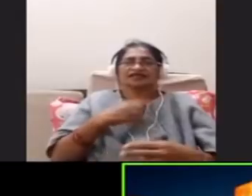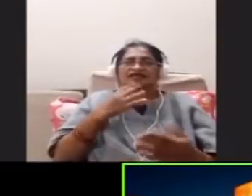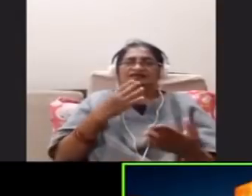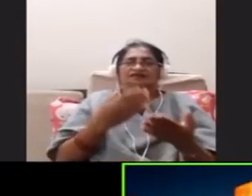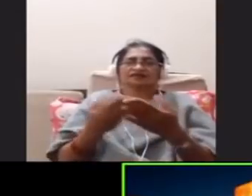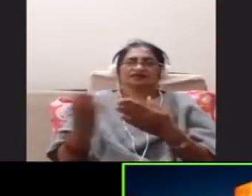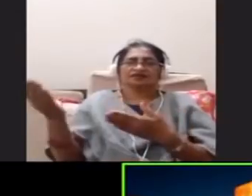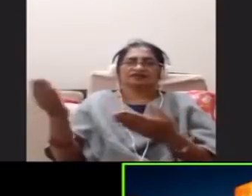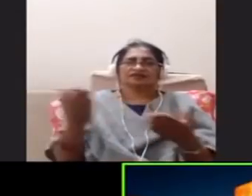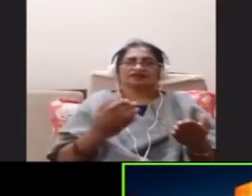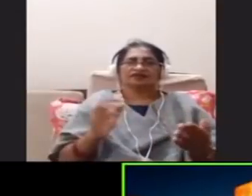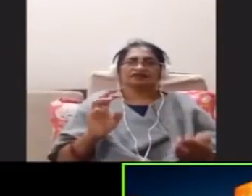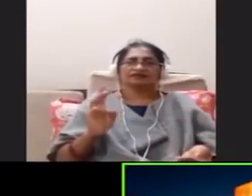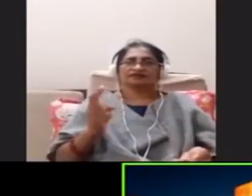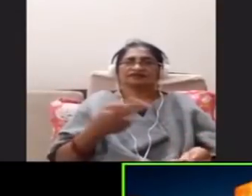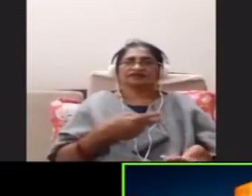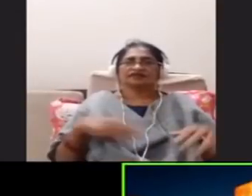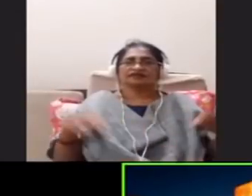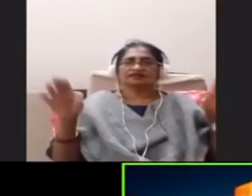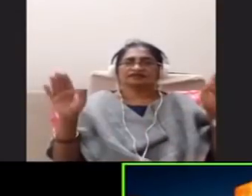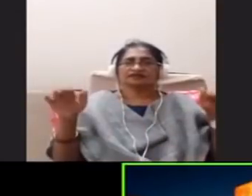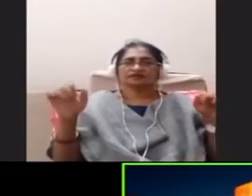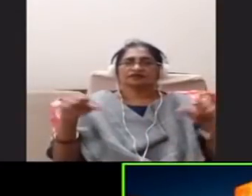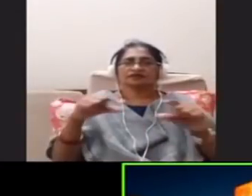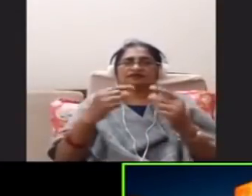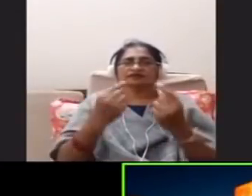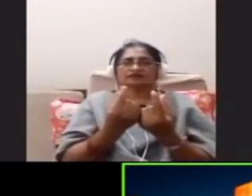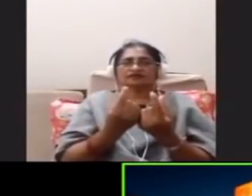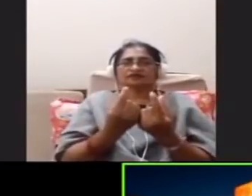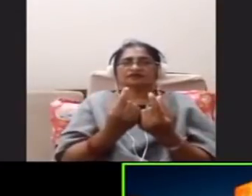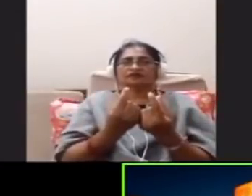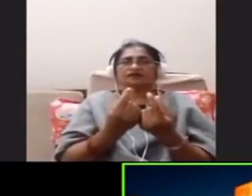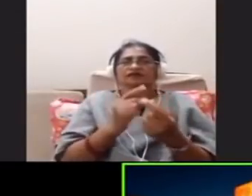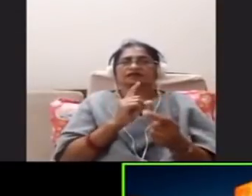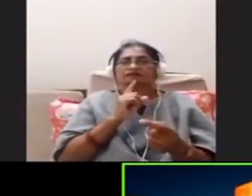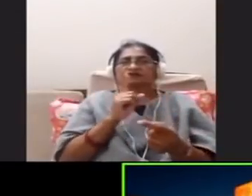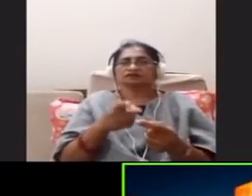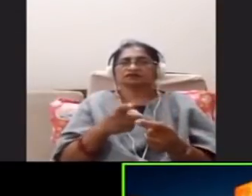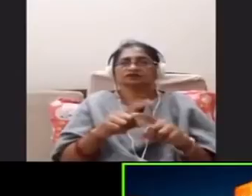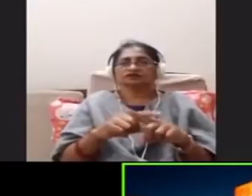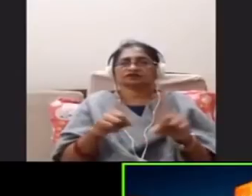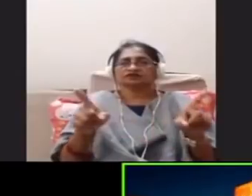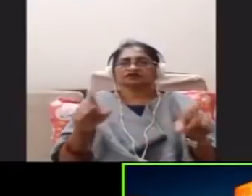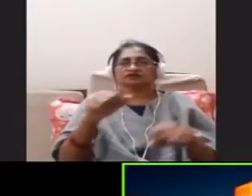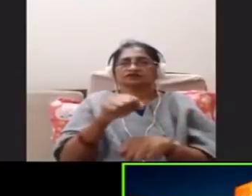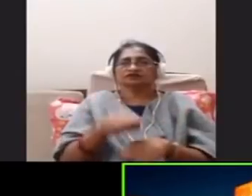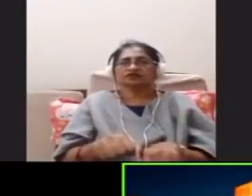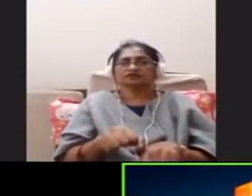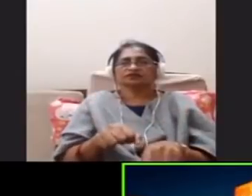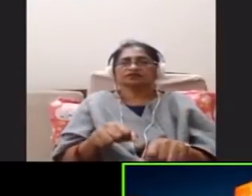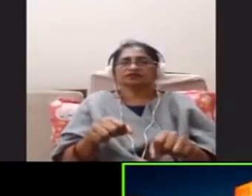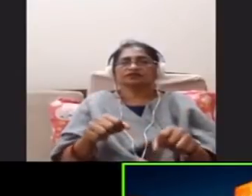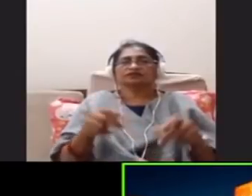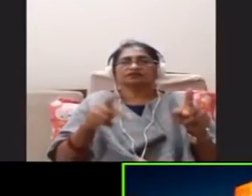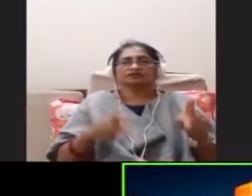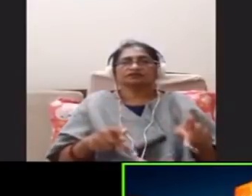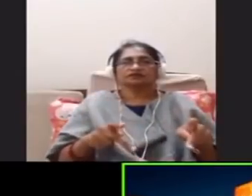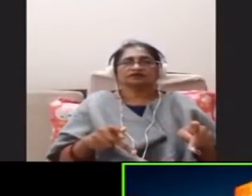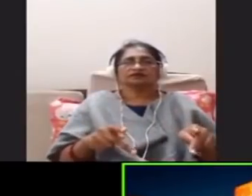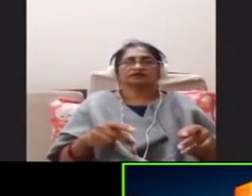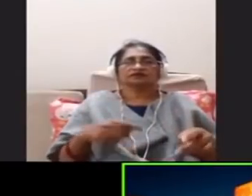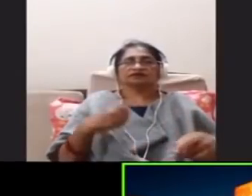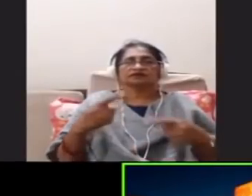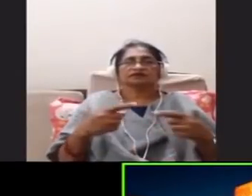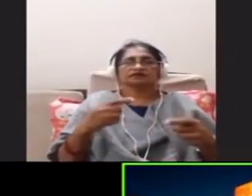know, the Wings group has truly assisted differently abled persons to express their